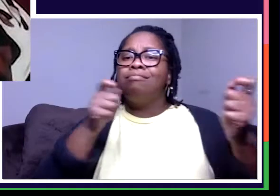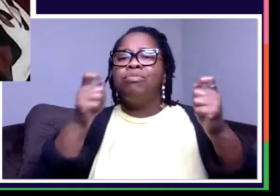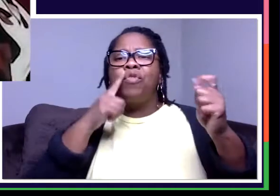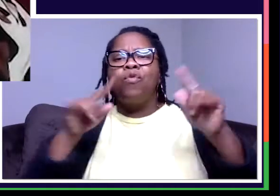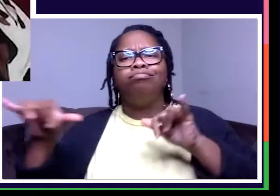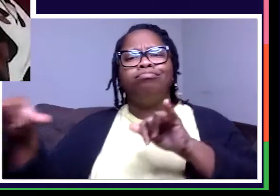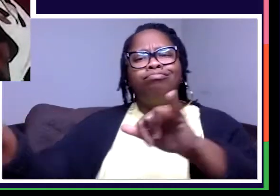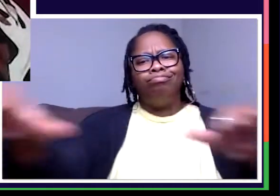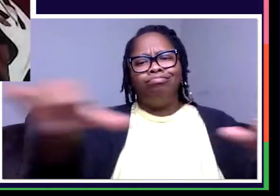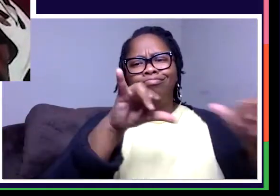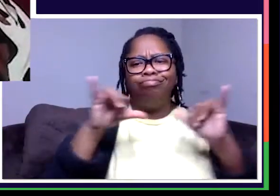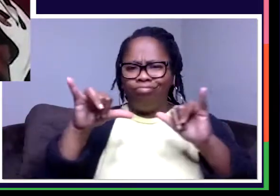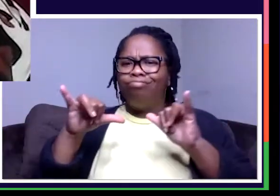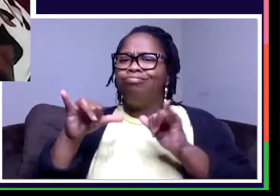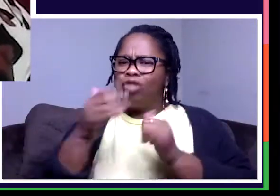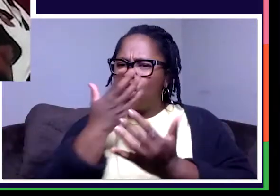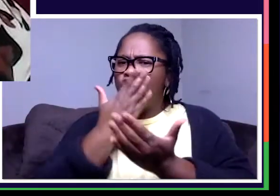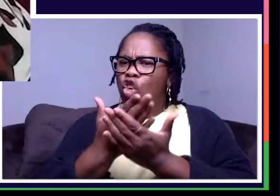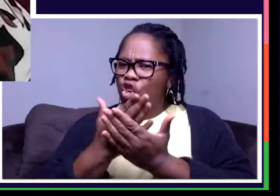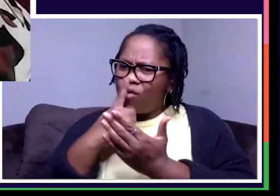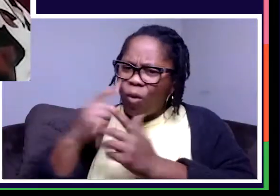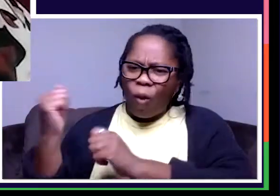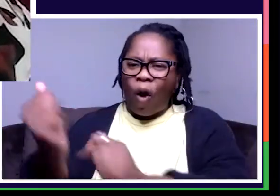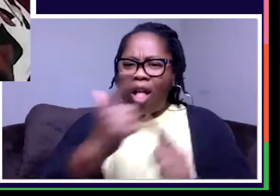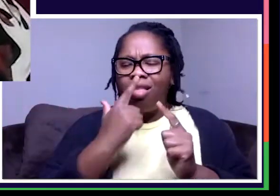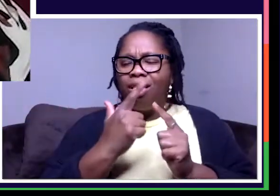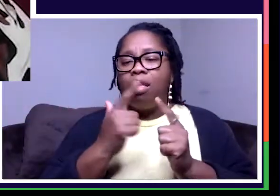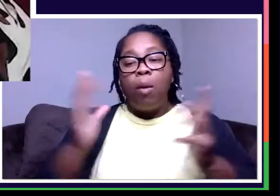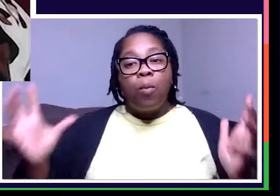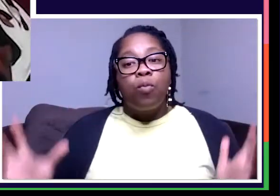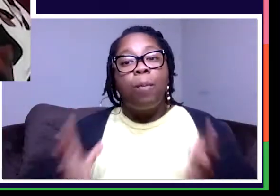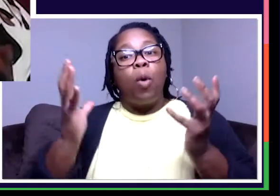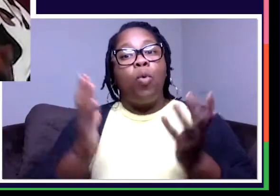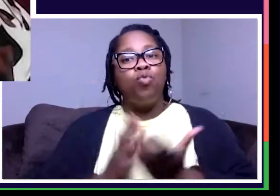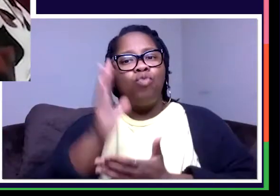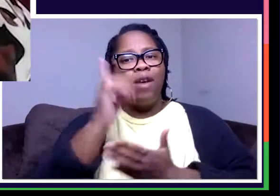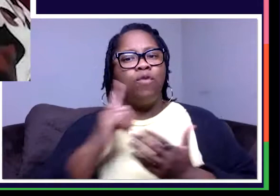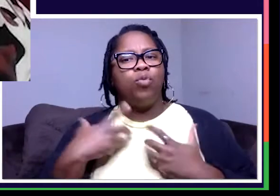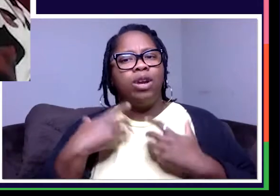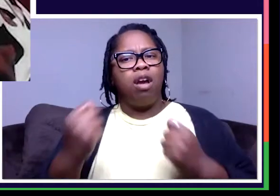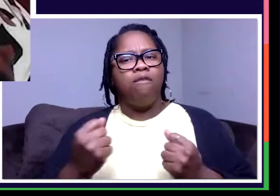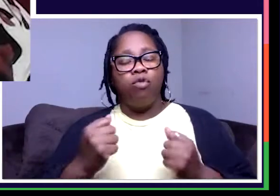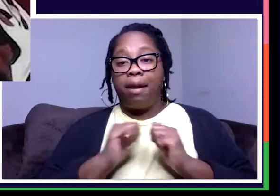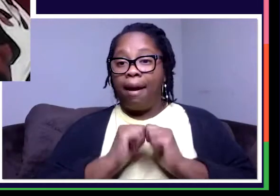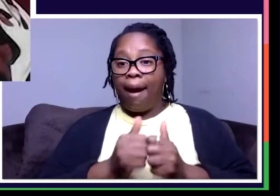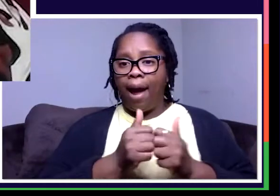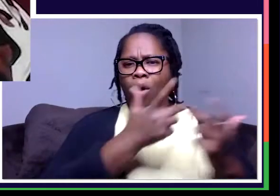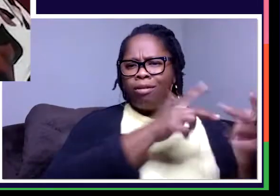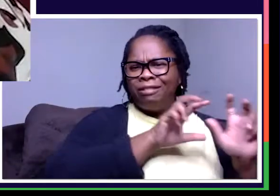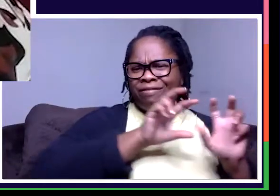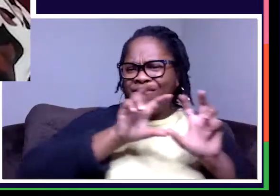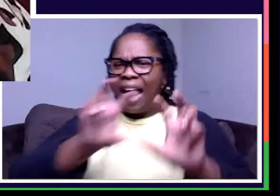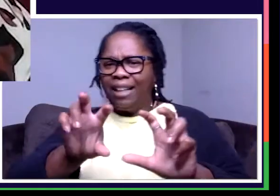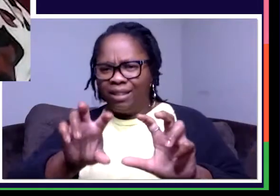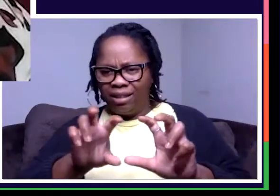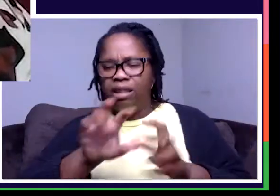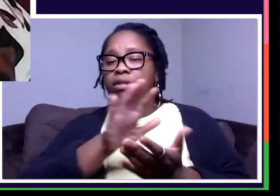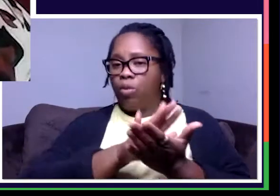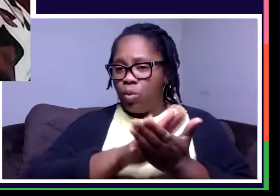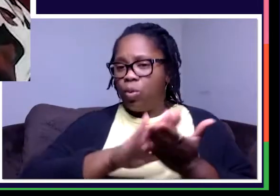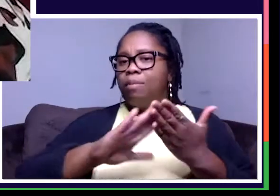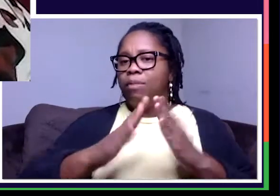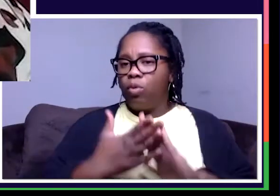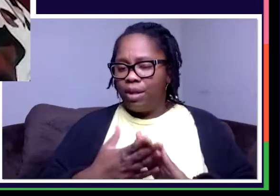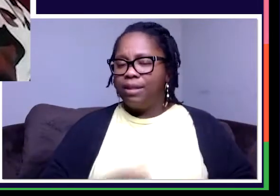families, govern for the common good, and promote the right to recovery through a significant